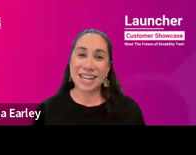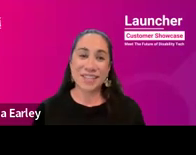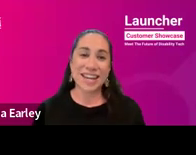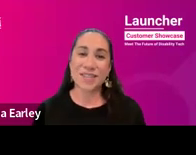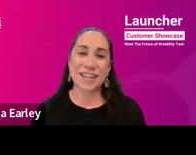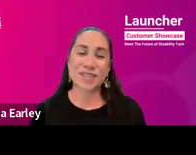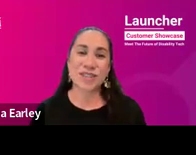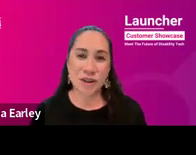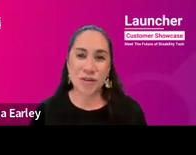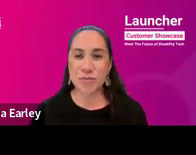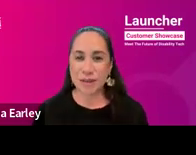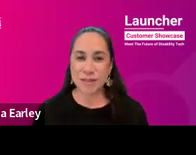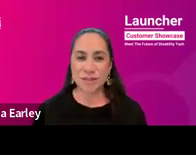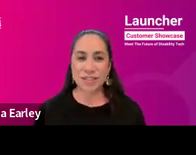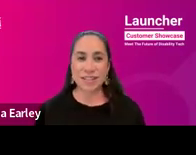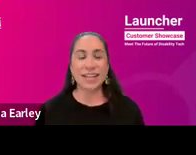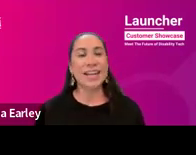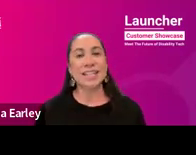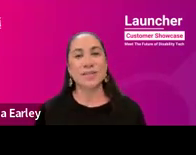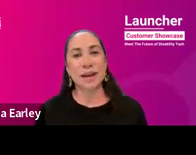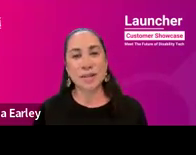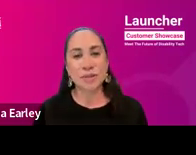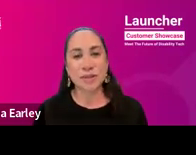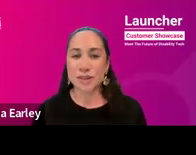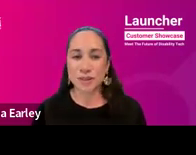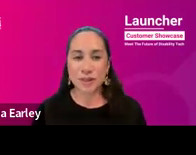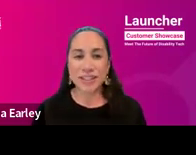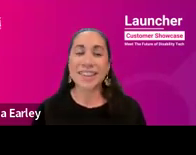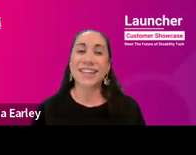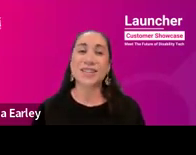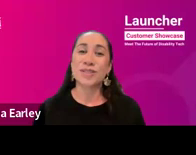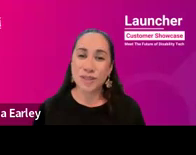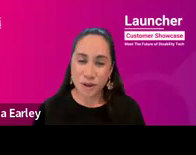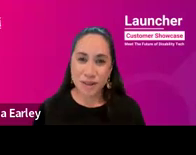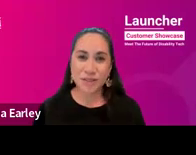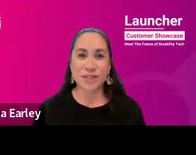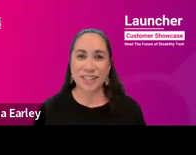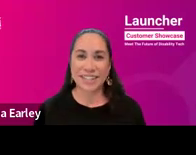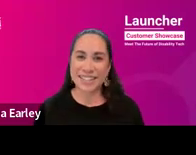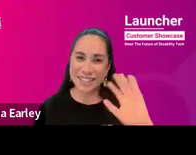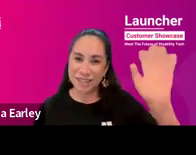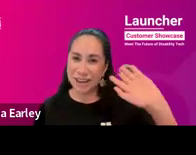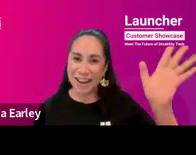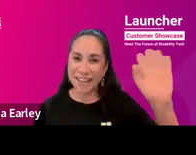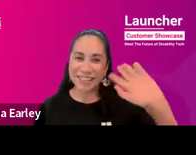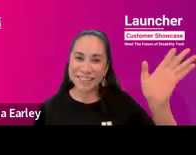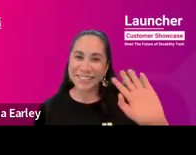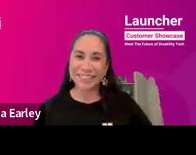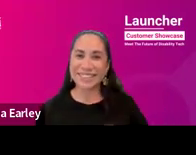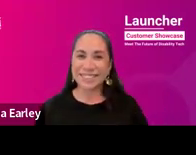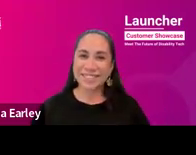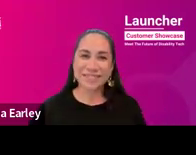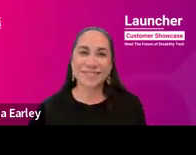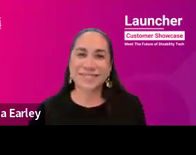Please share with anyone you know who may be interested. Head to remarkable.org, and thank you so much for joining us. Goodbye.